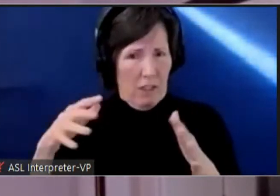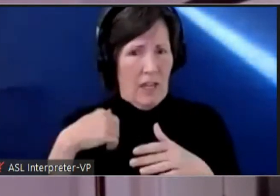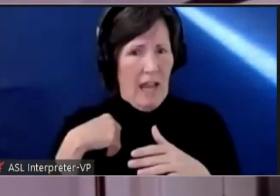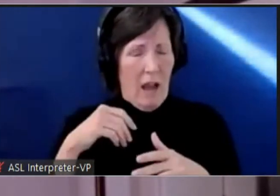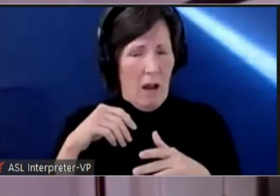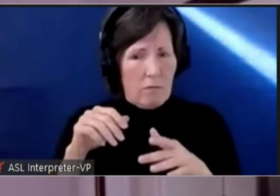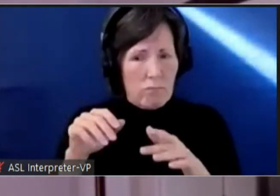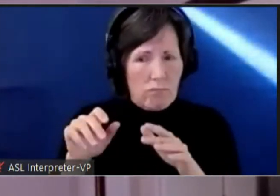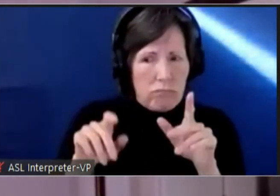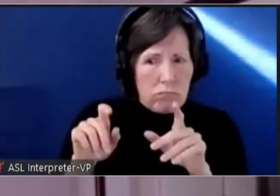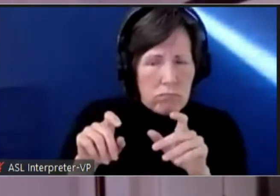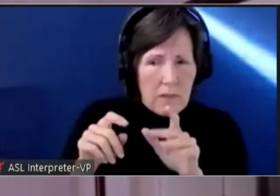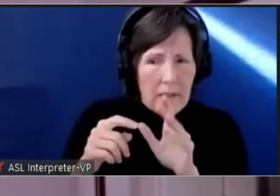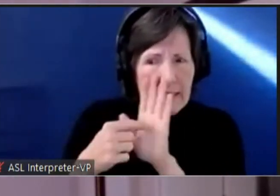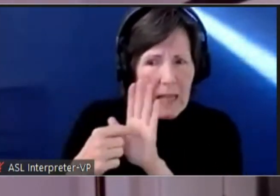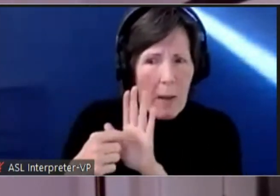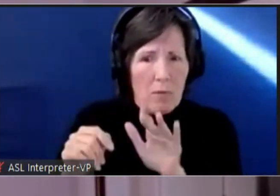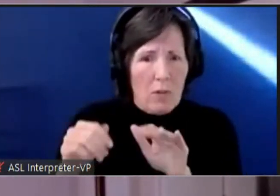any variants been identified?